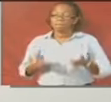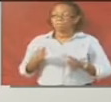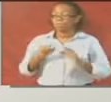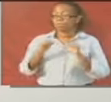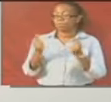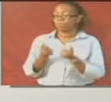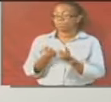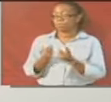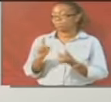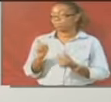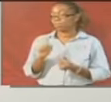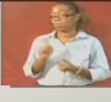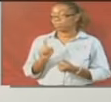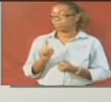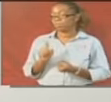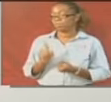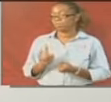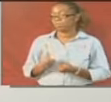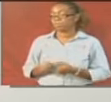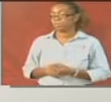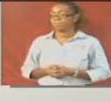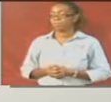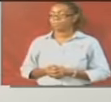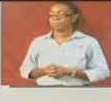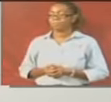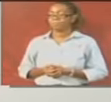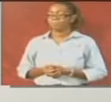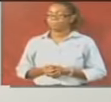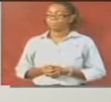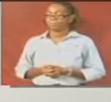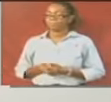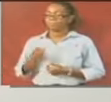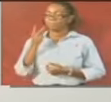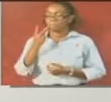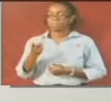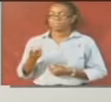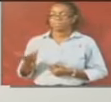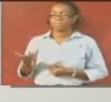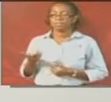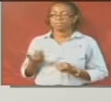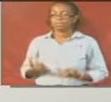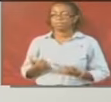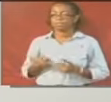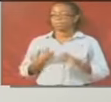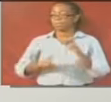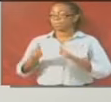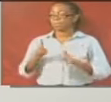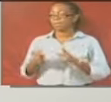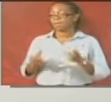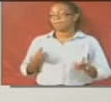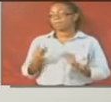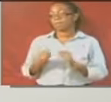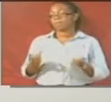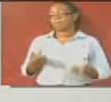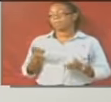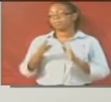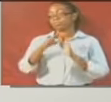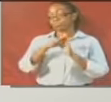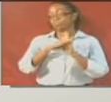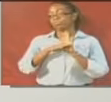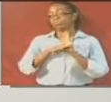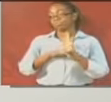and anecdotal. We do see the decreased congregations anecdotally, but we don't have a specific metric